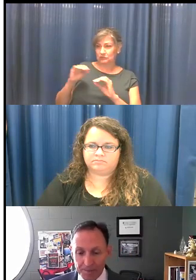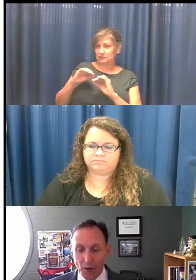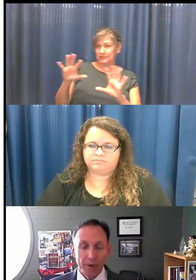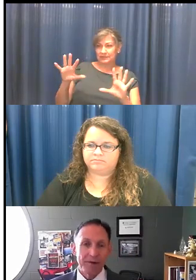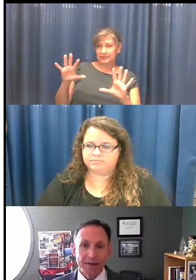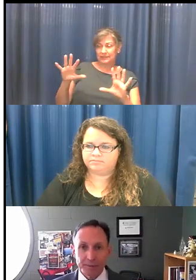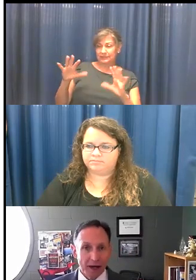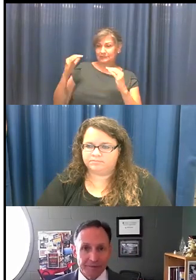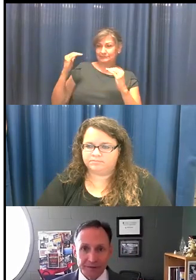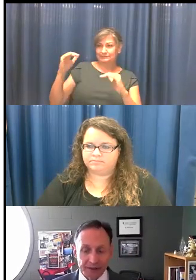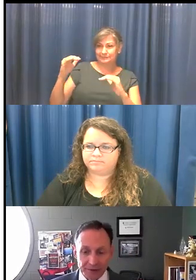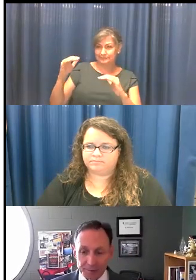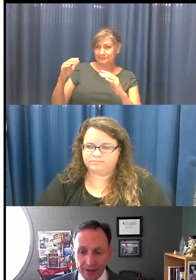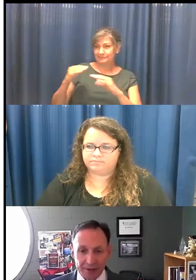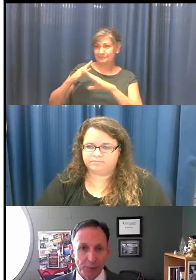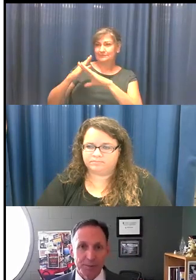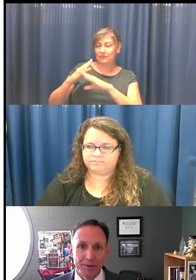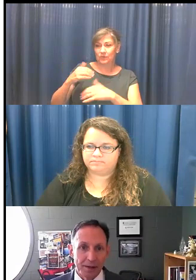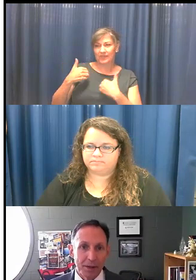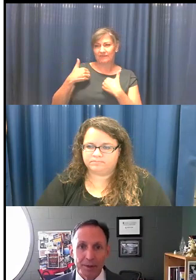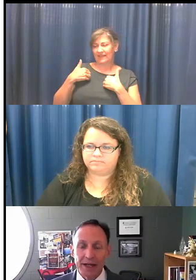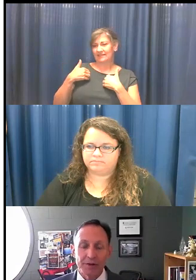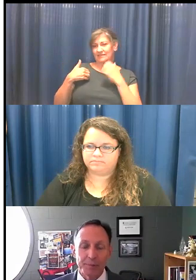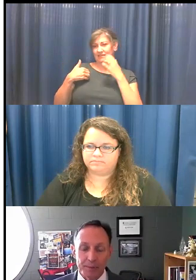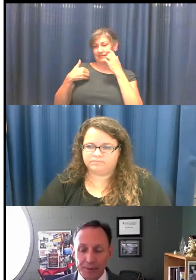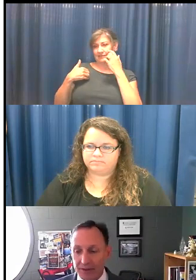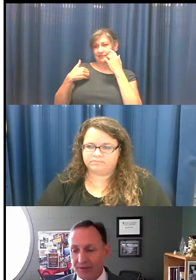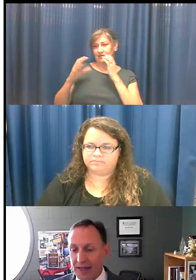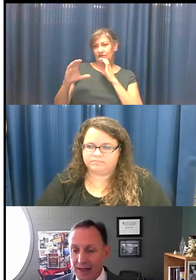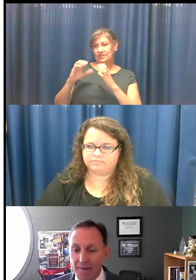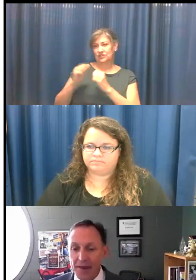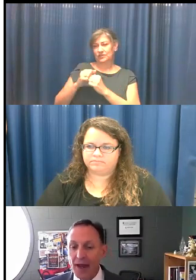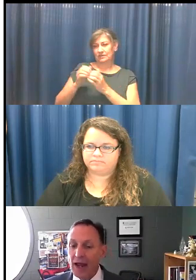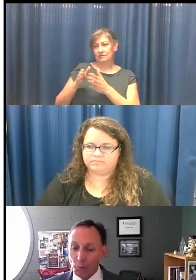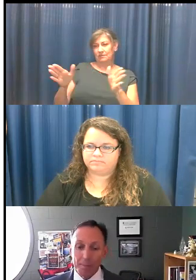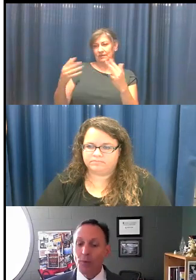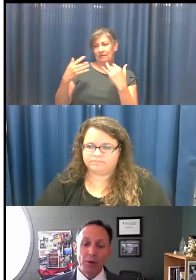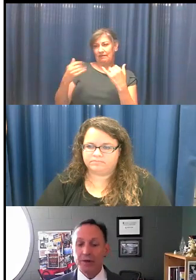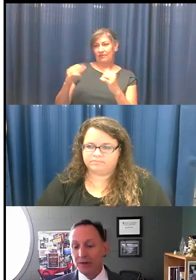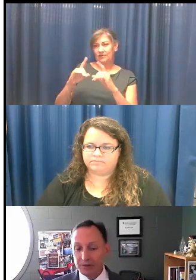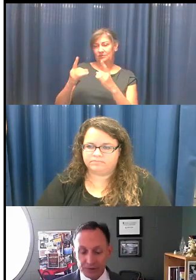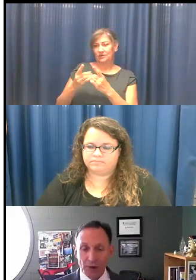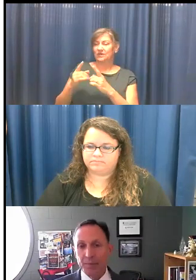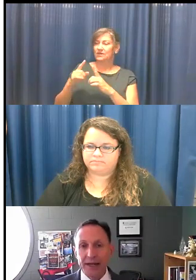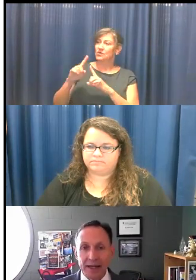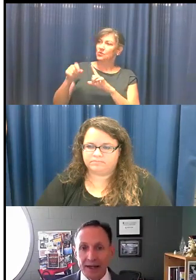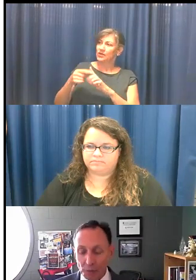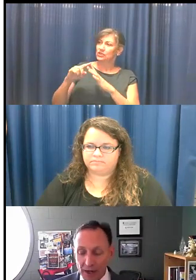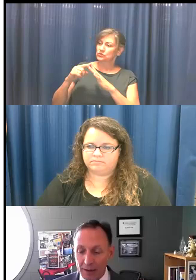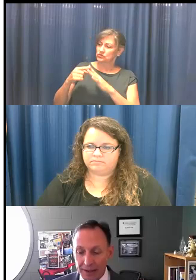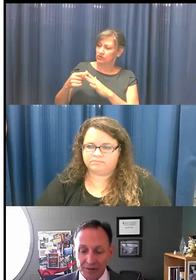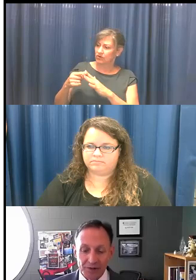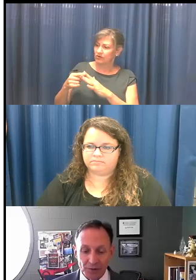threshold. We've had some conversations about this with the public health department to say, at what point would you start